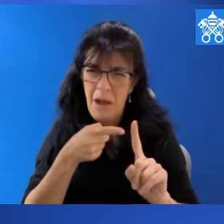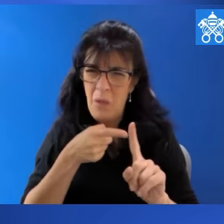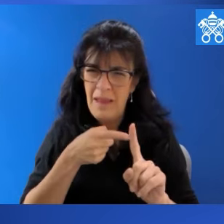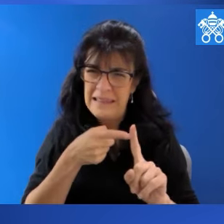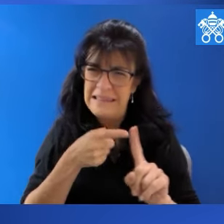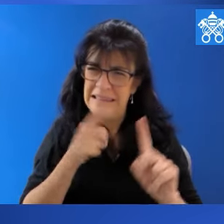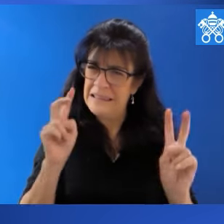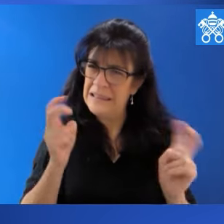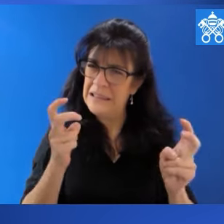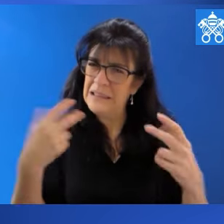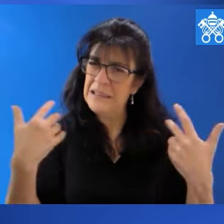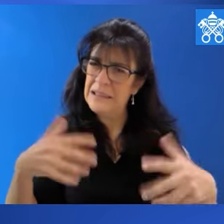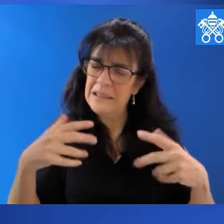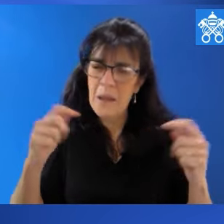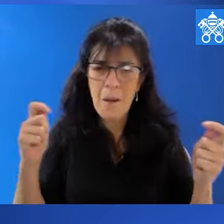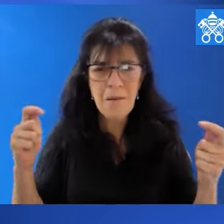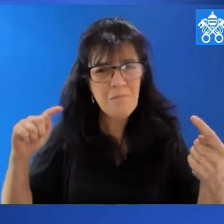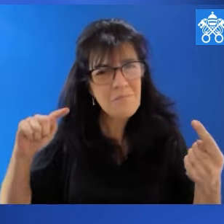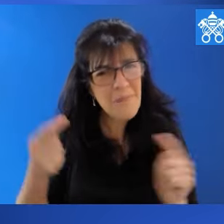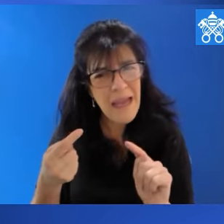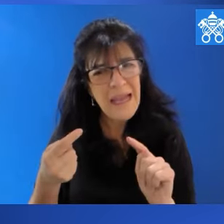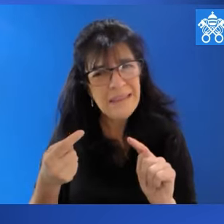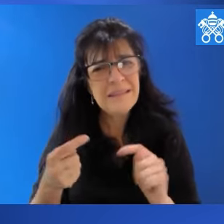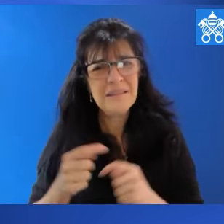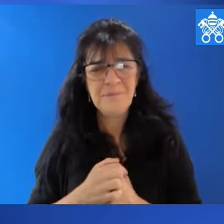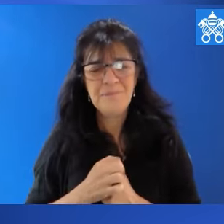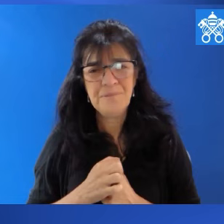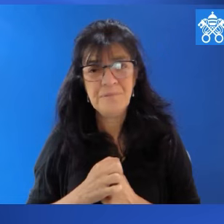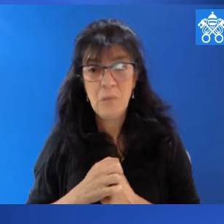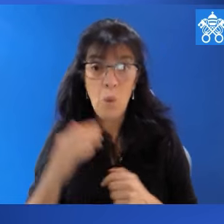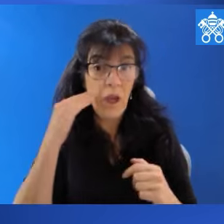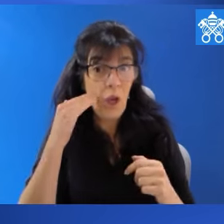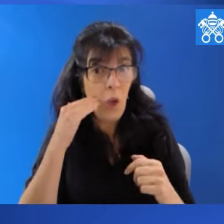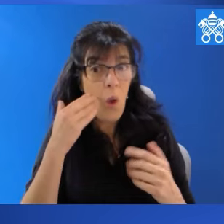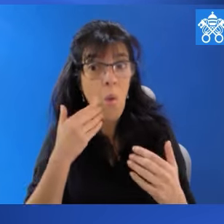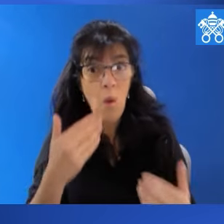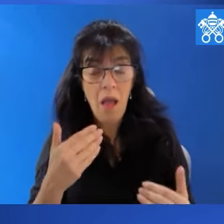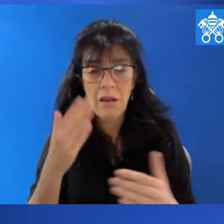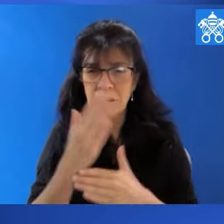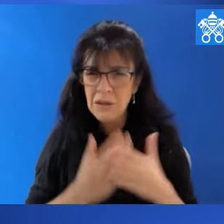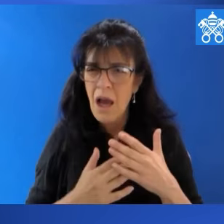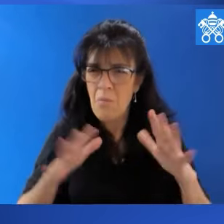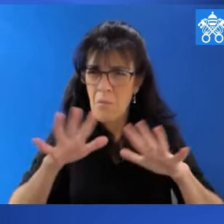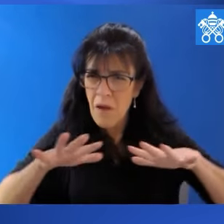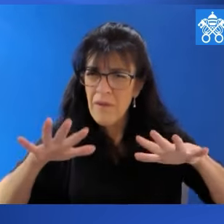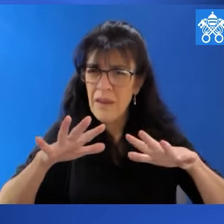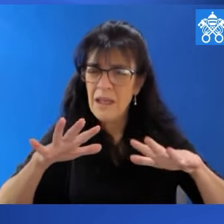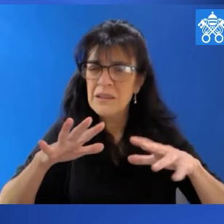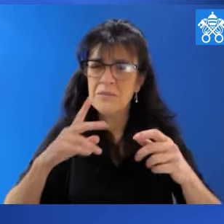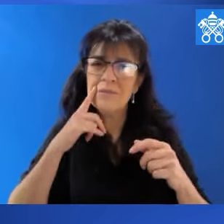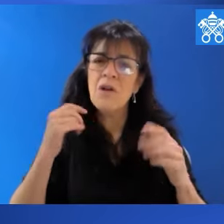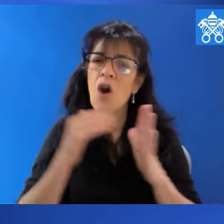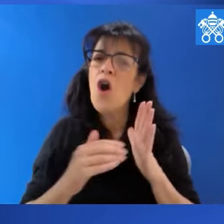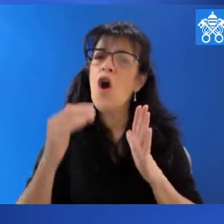this pain. Some of these routes we know well because they are